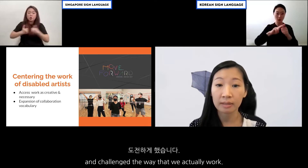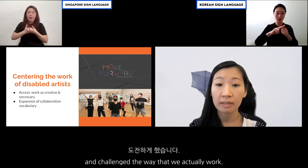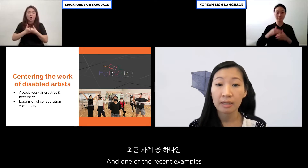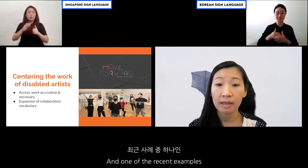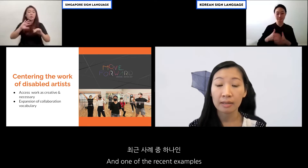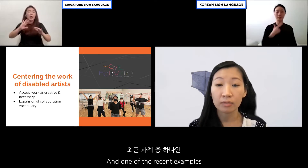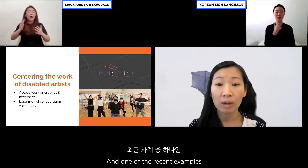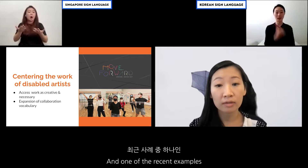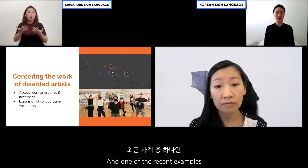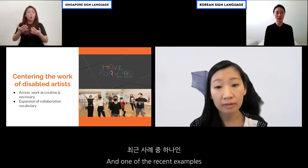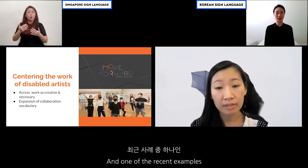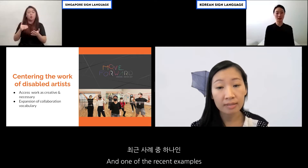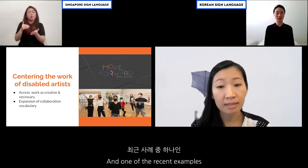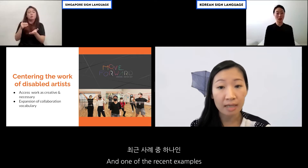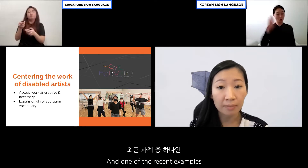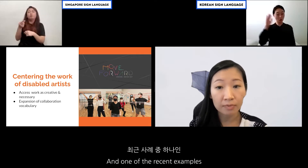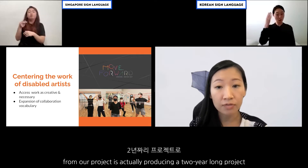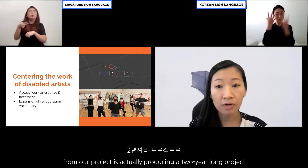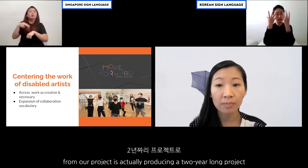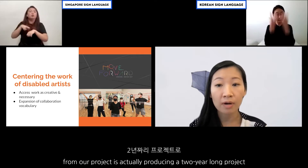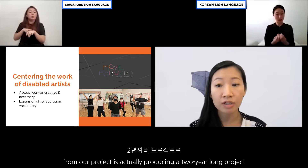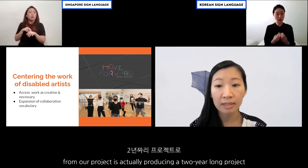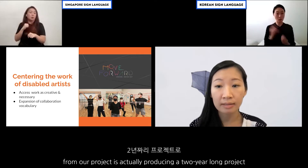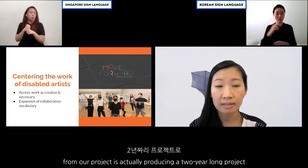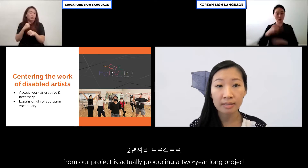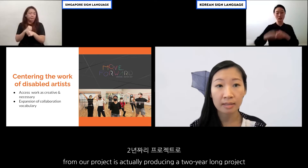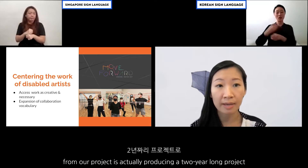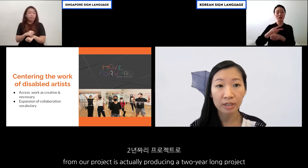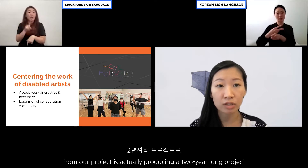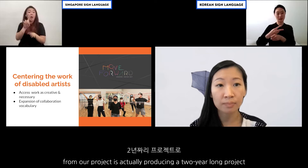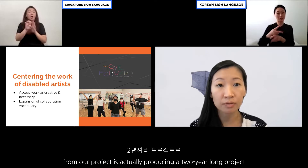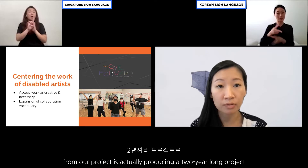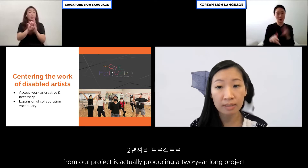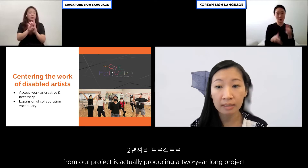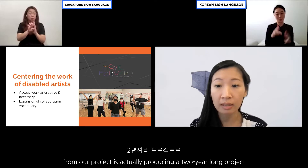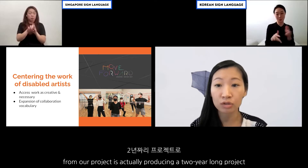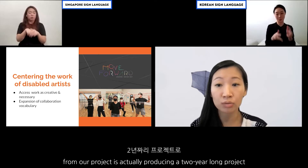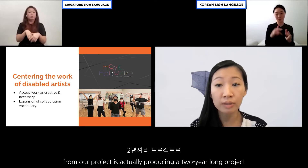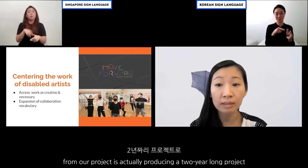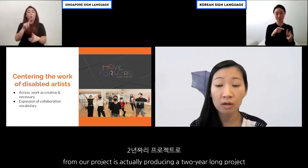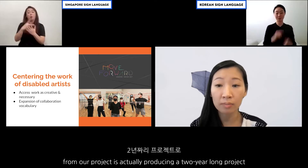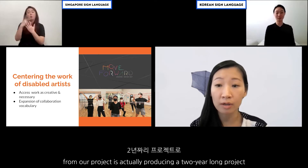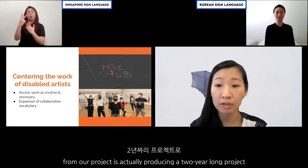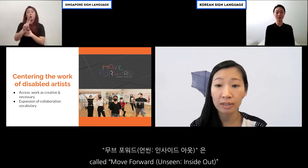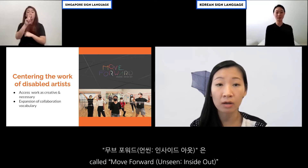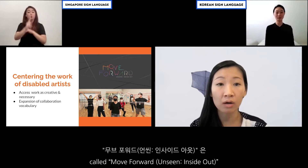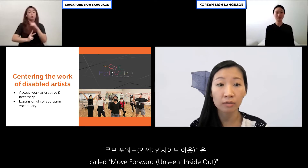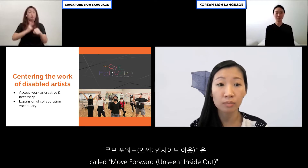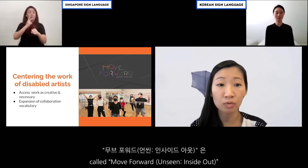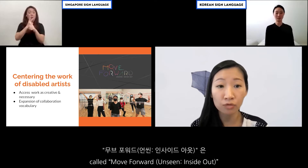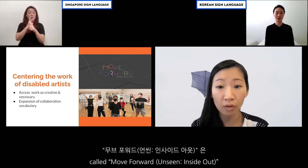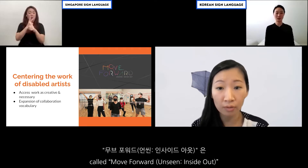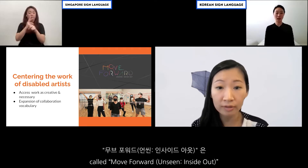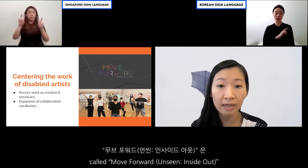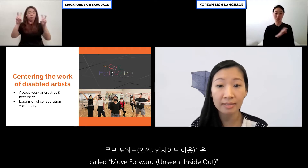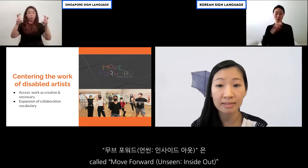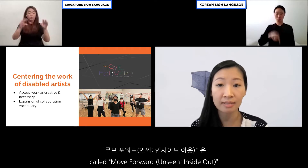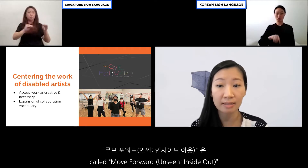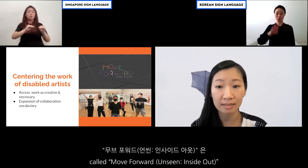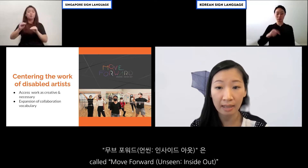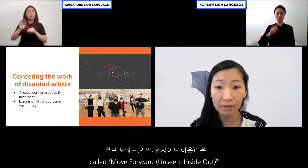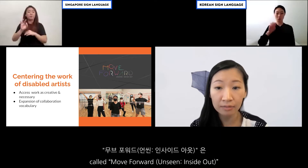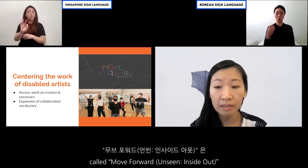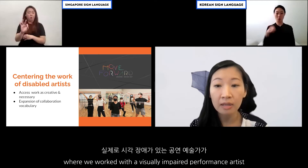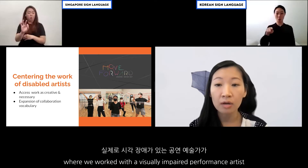work. And one of the recent examples for our project is actually producing a 2-year-long project called Move Forward,